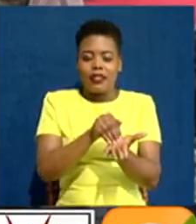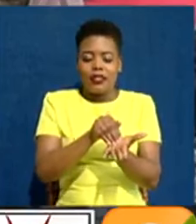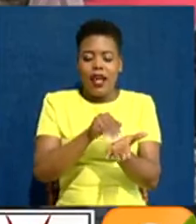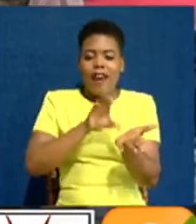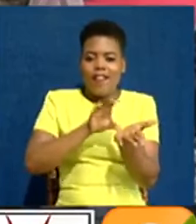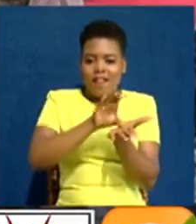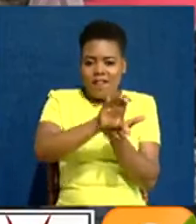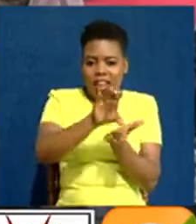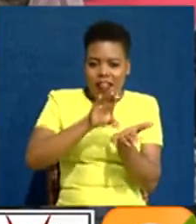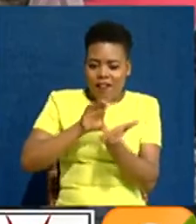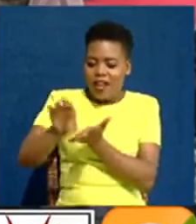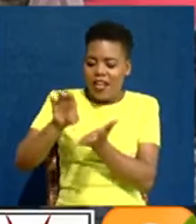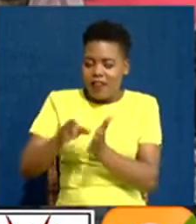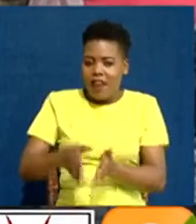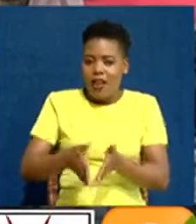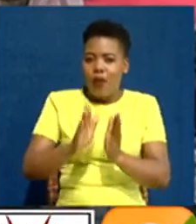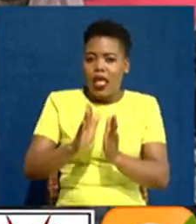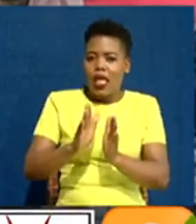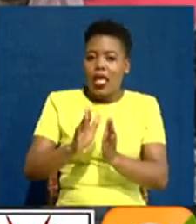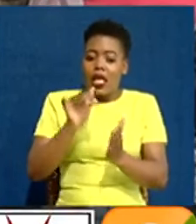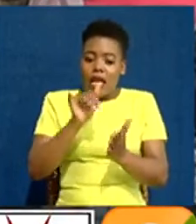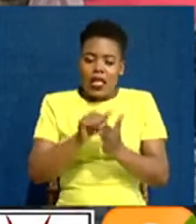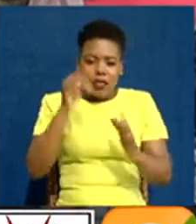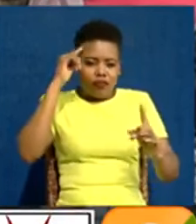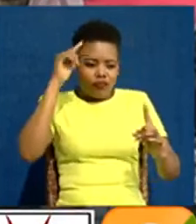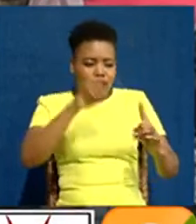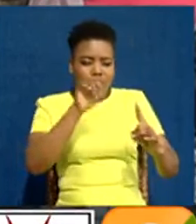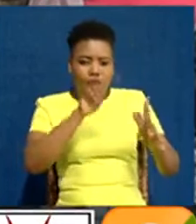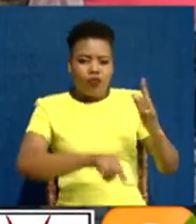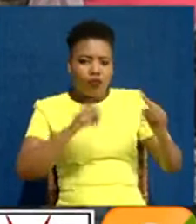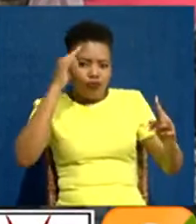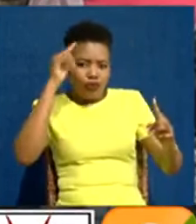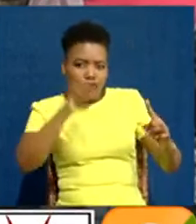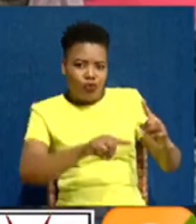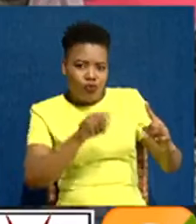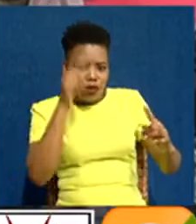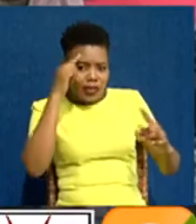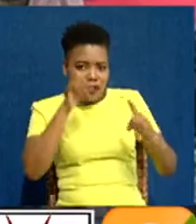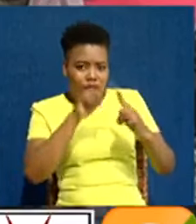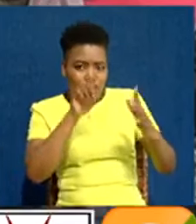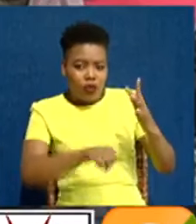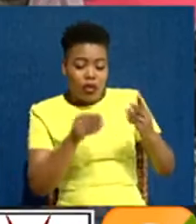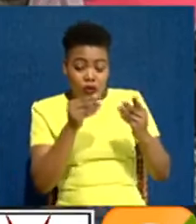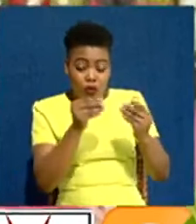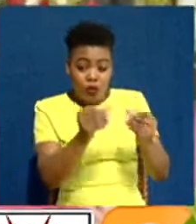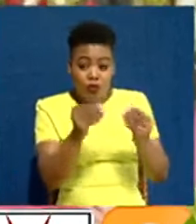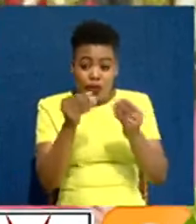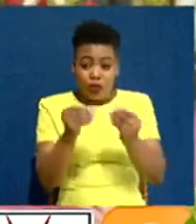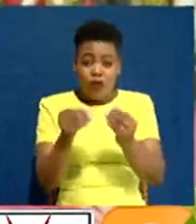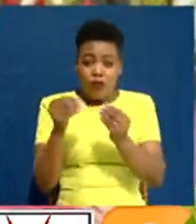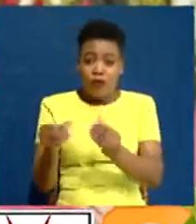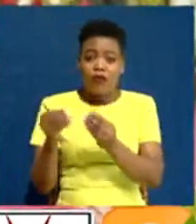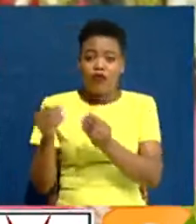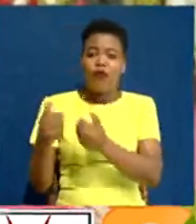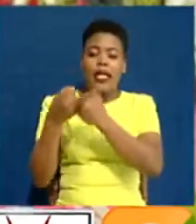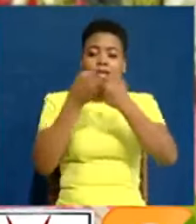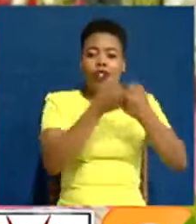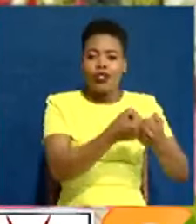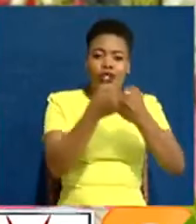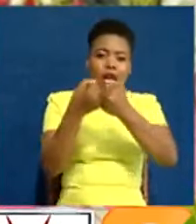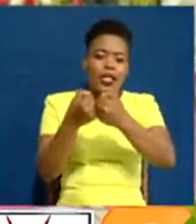funding model that is aimed at sorting out the